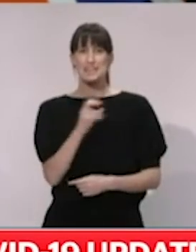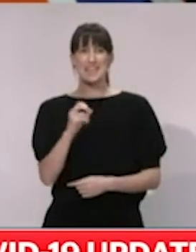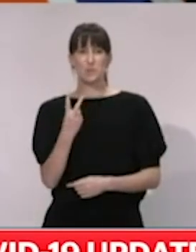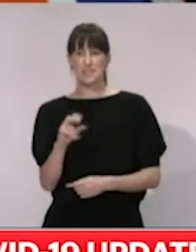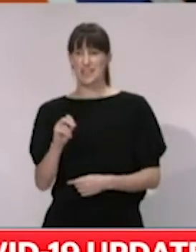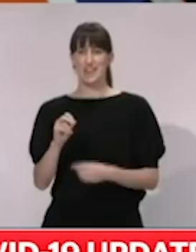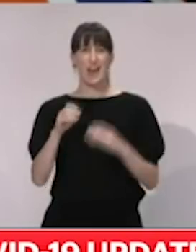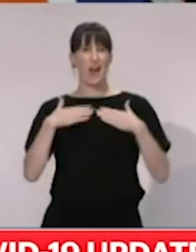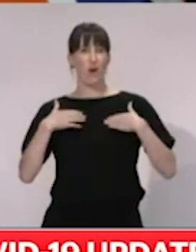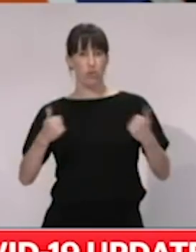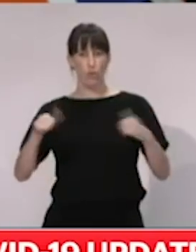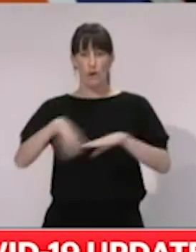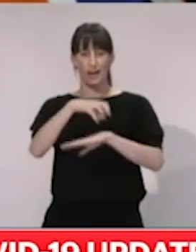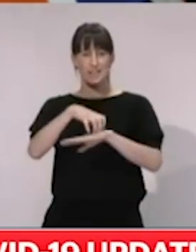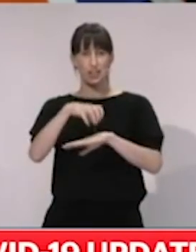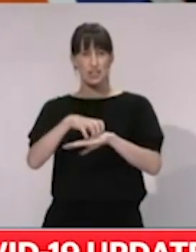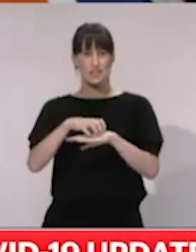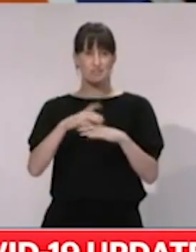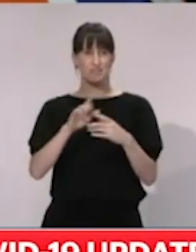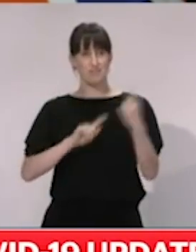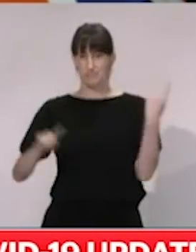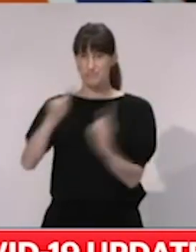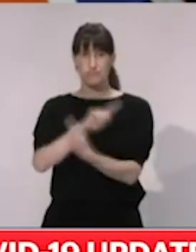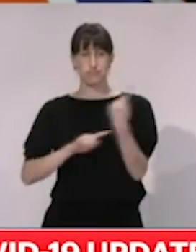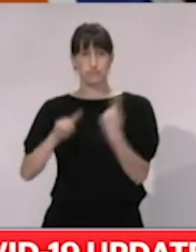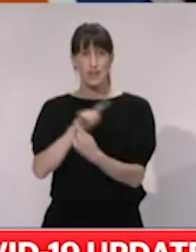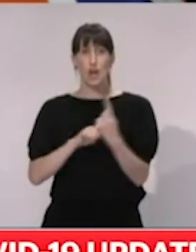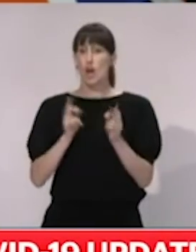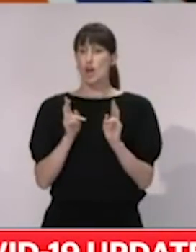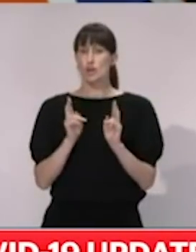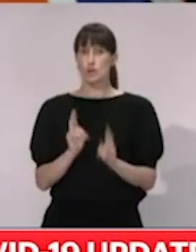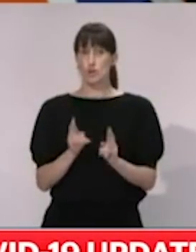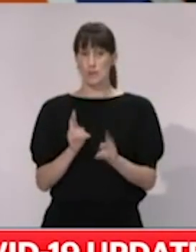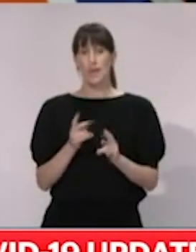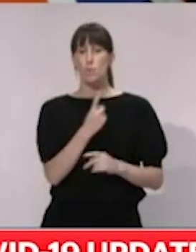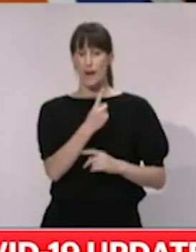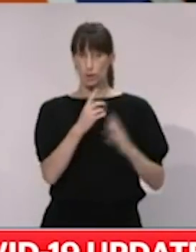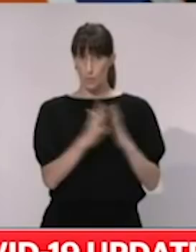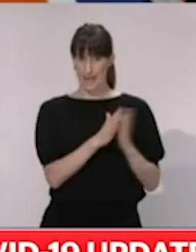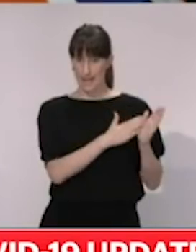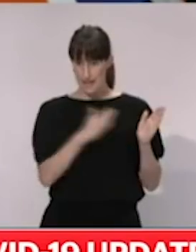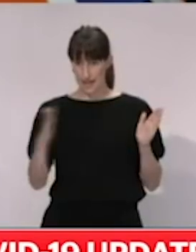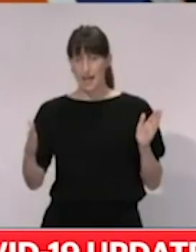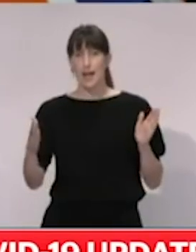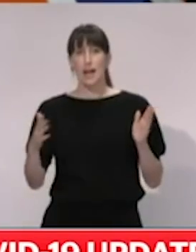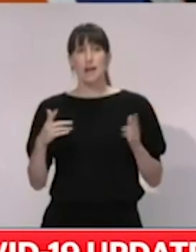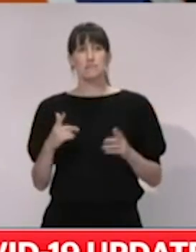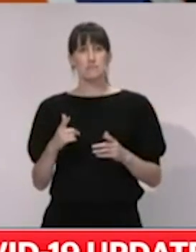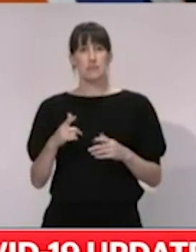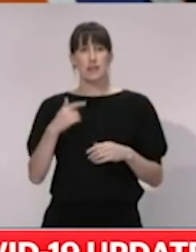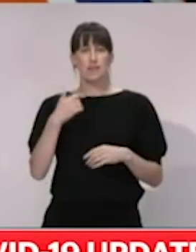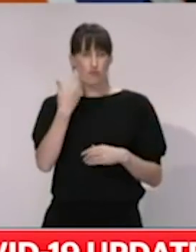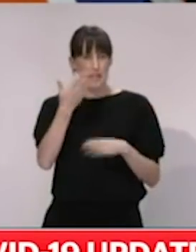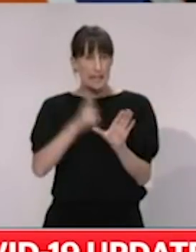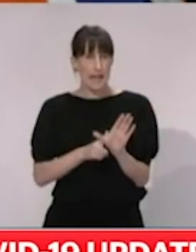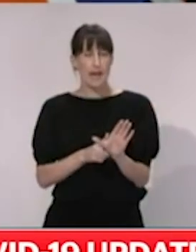usually over a period of a week. This year, because of the circumstances, it will be undertaken virtually